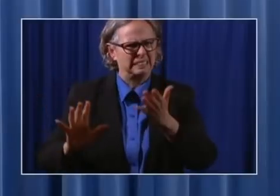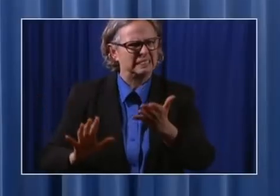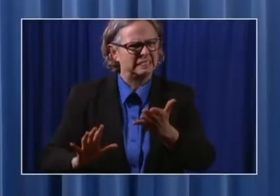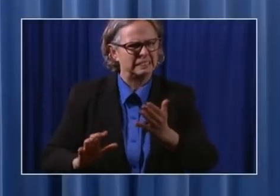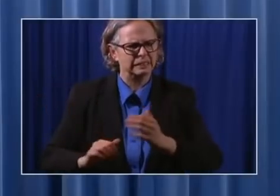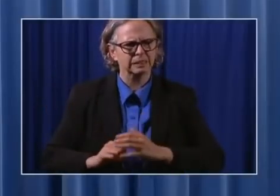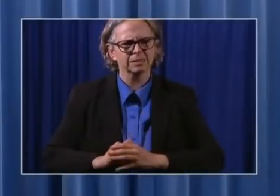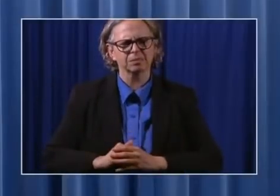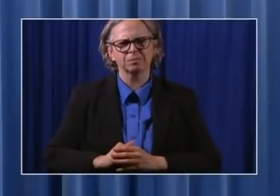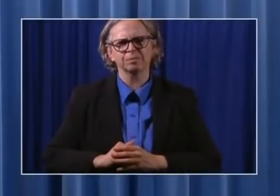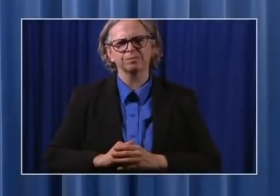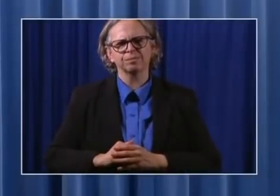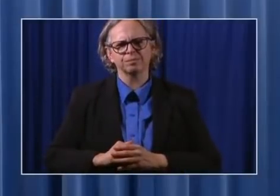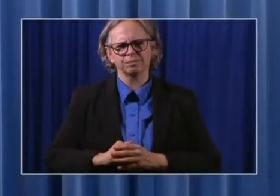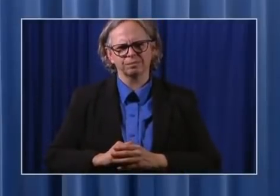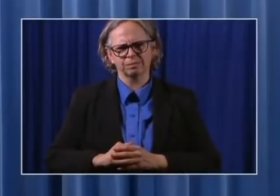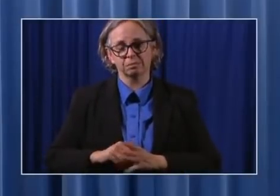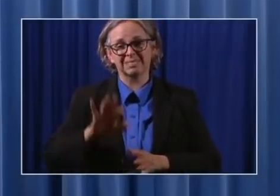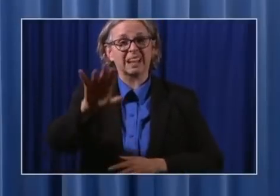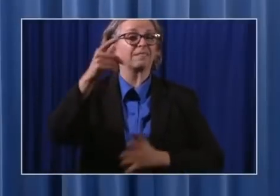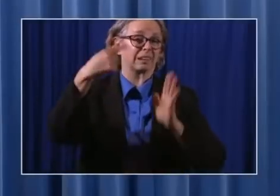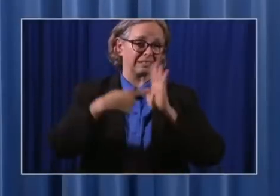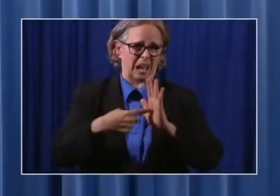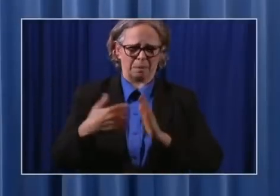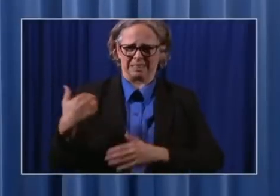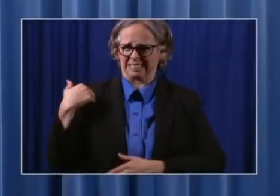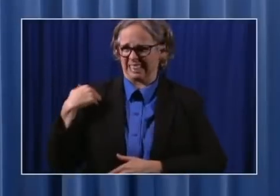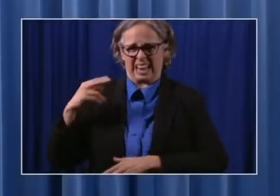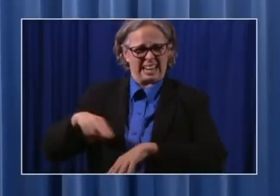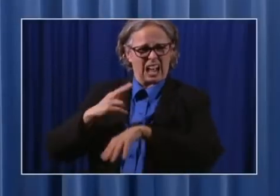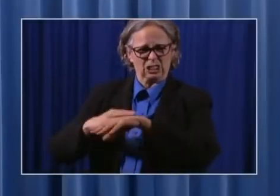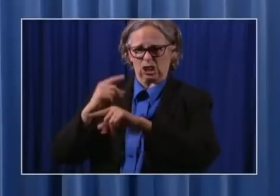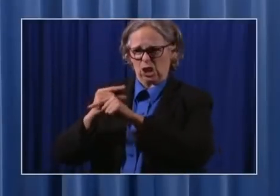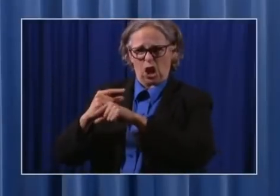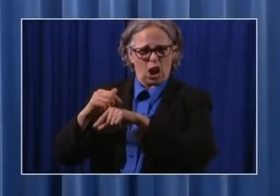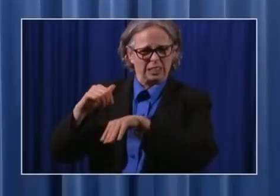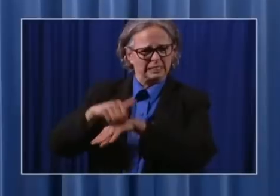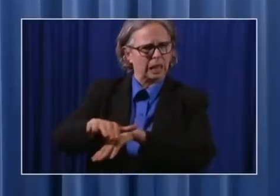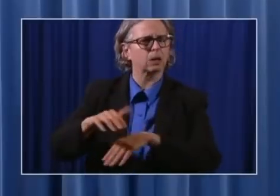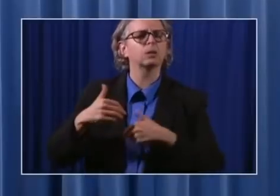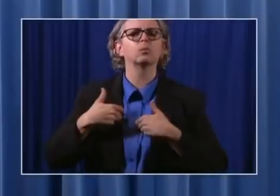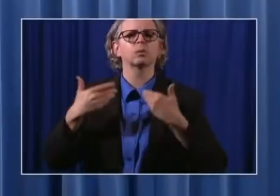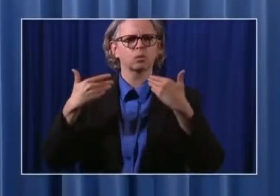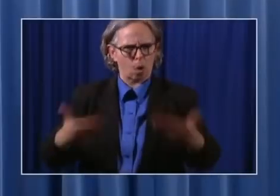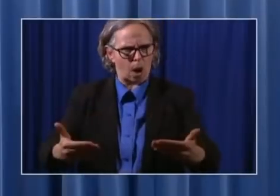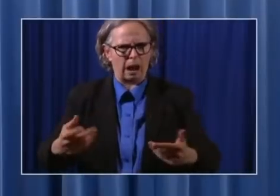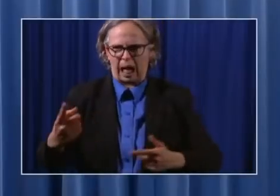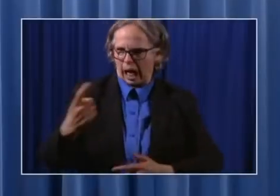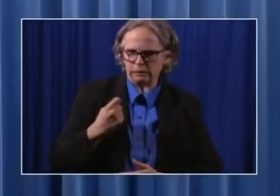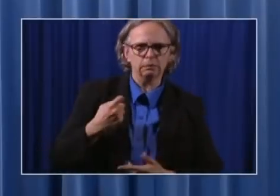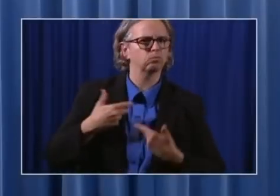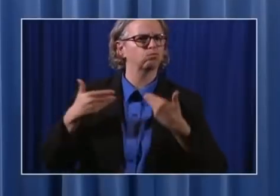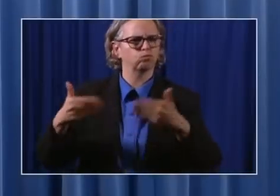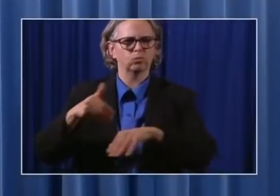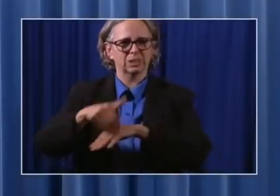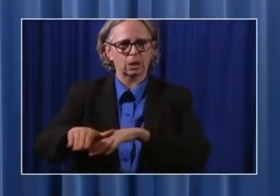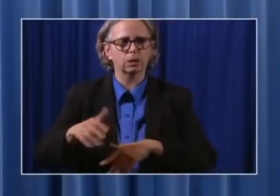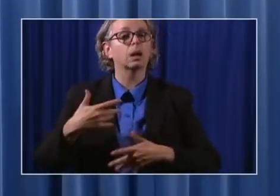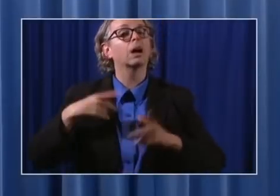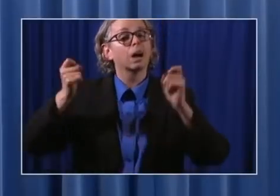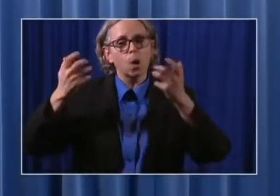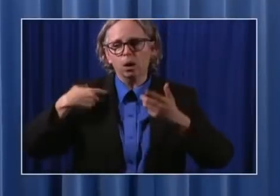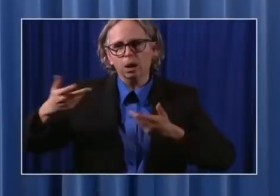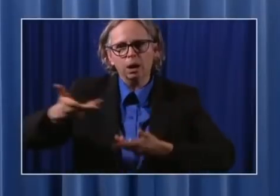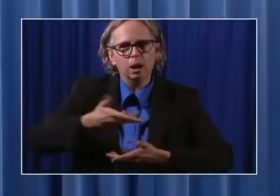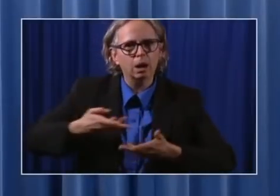When I was asked to send in the National Guard, we sent in the National Guard. But we work very, very closely. And so